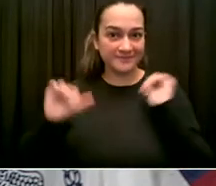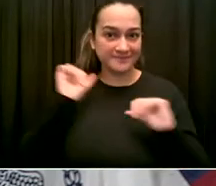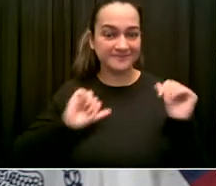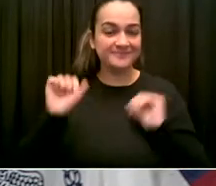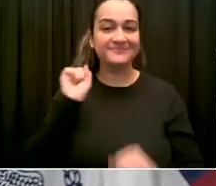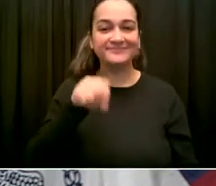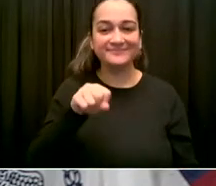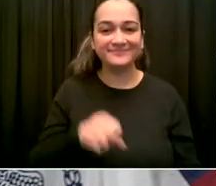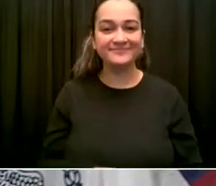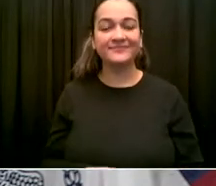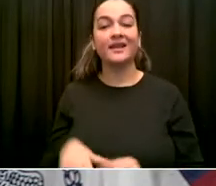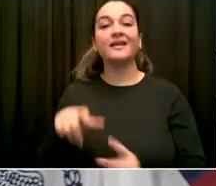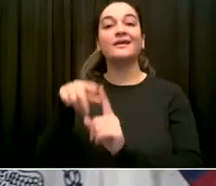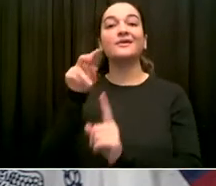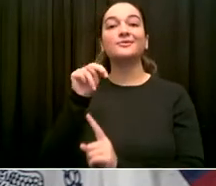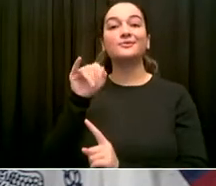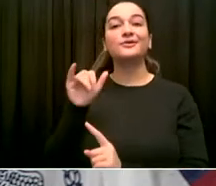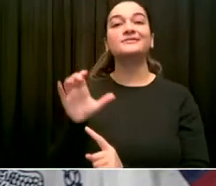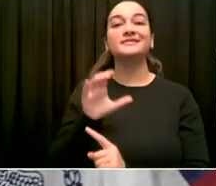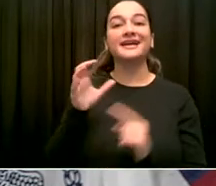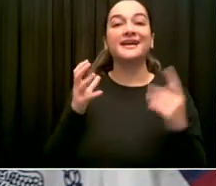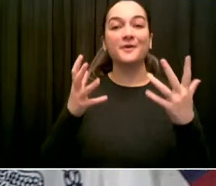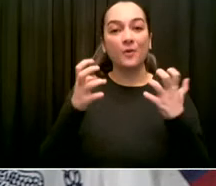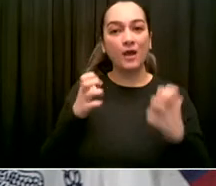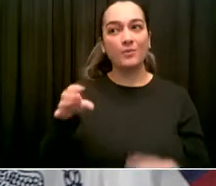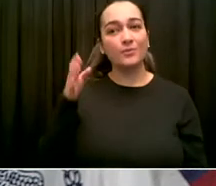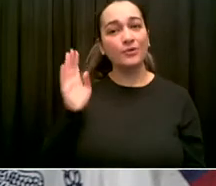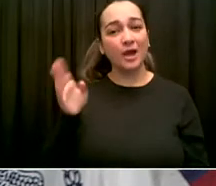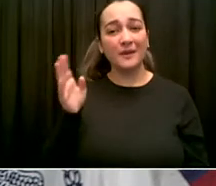to be shoulder to shoulder. We're going to partner with them to get it done.